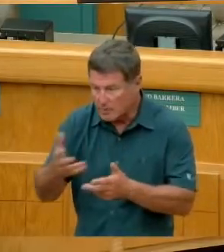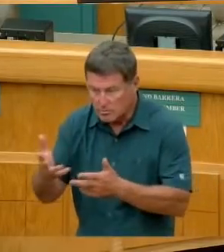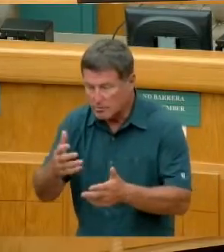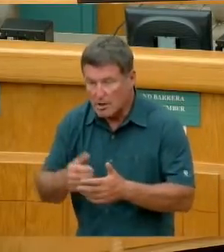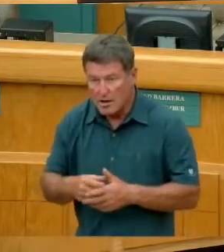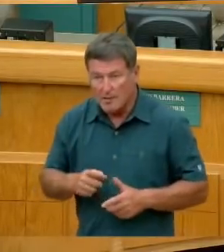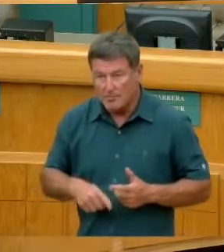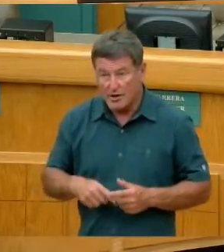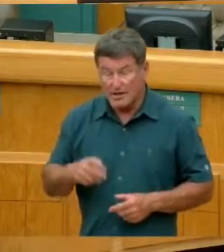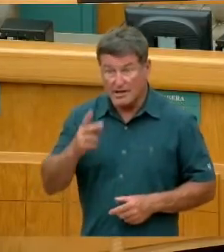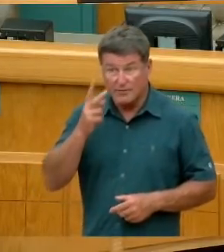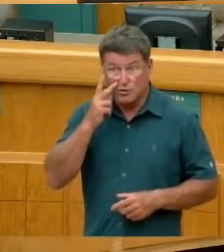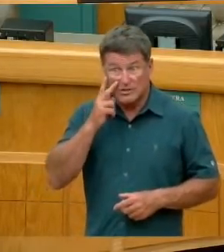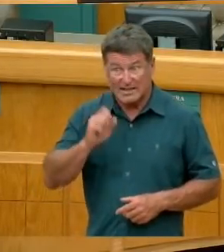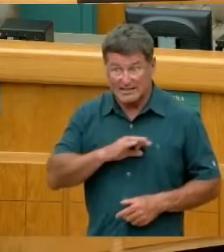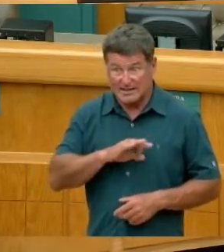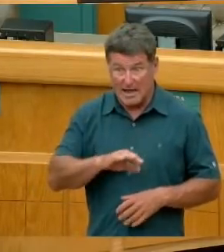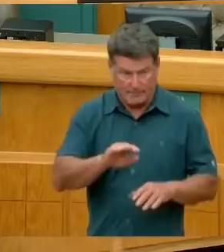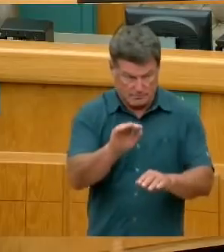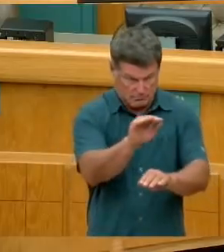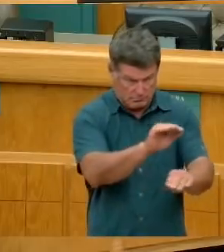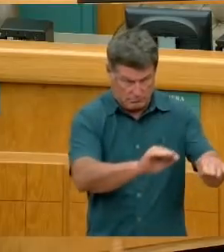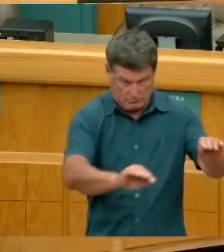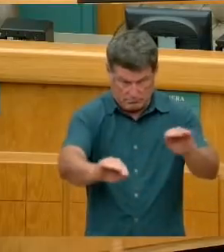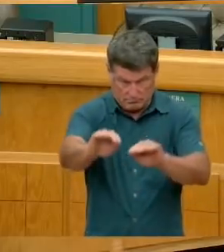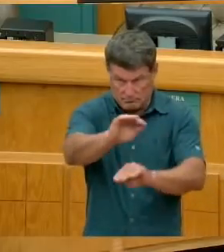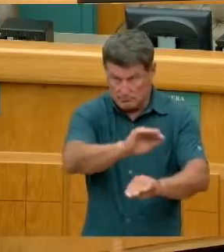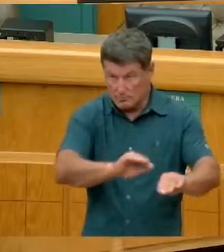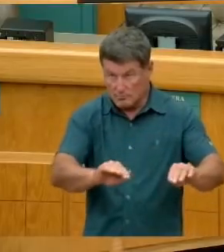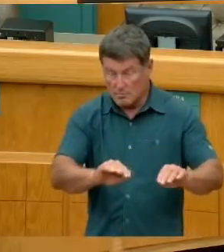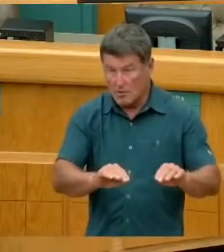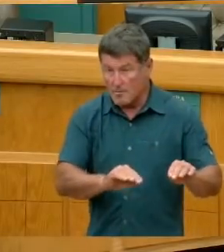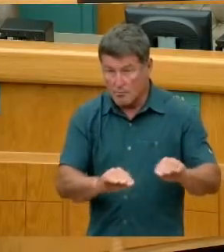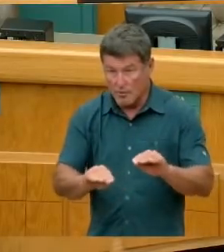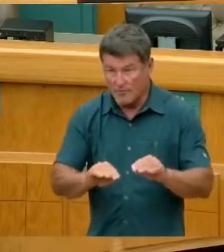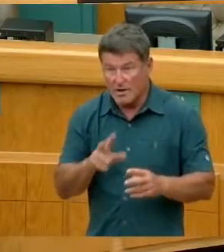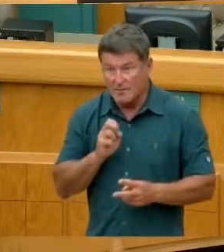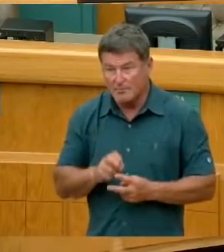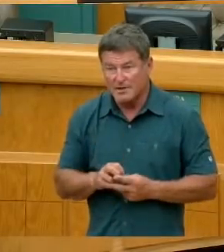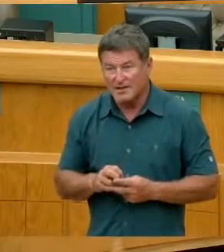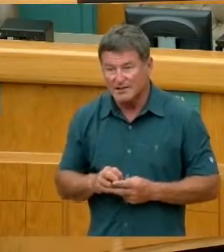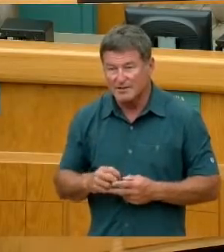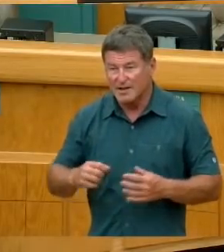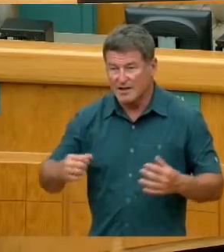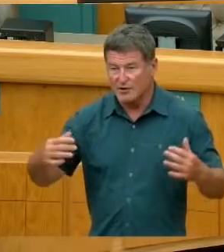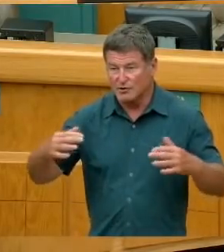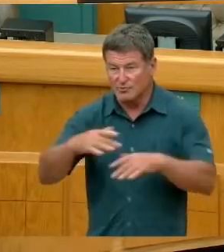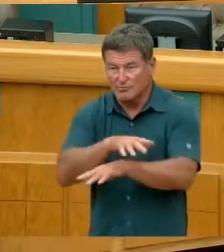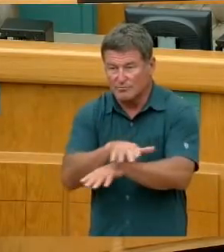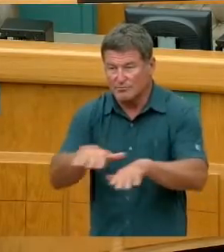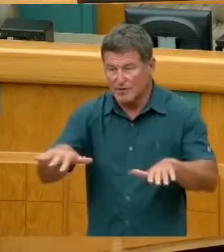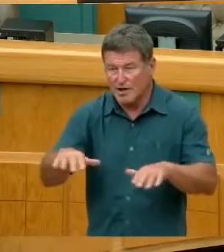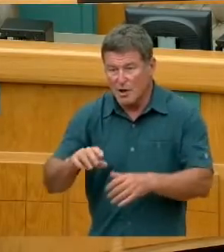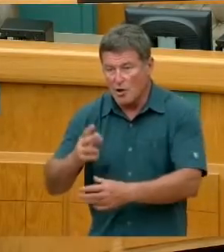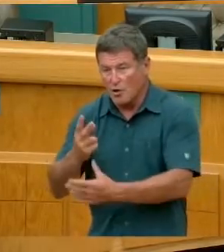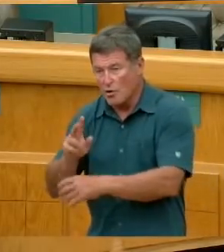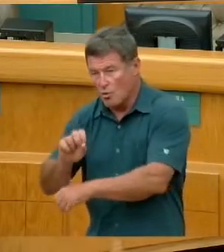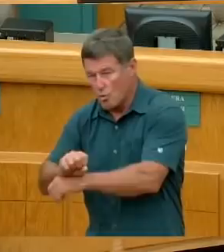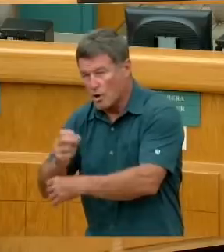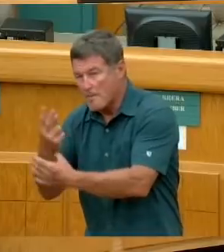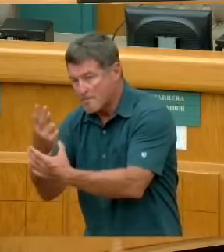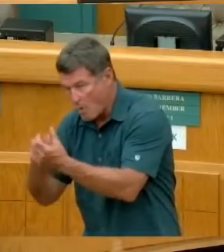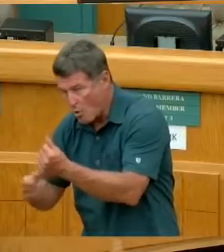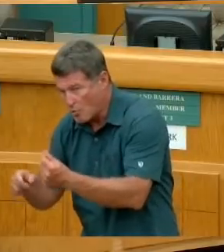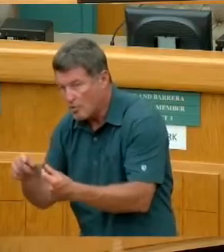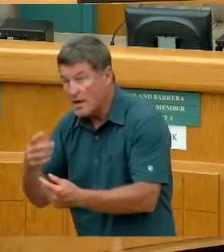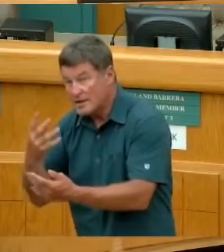who's tested positive. But if you see that reshuffling, it's most likely because, there's cross-collateralization as to their